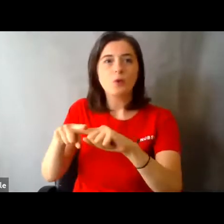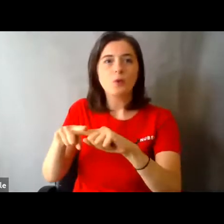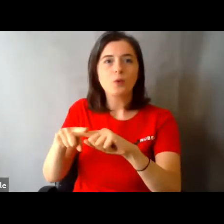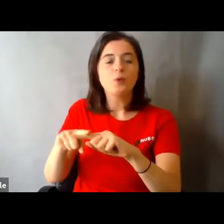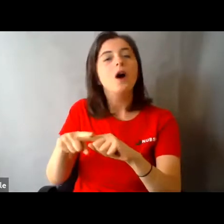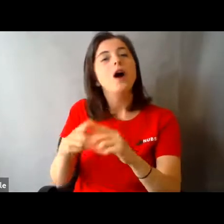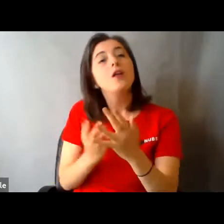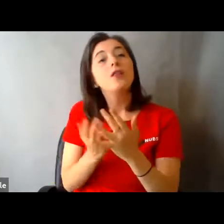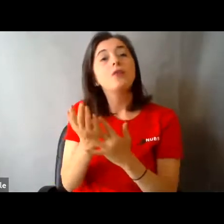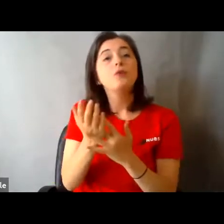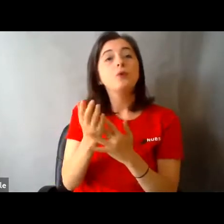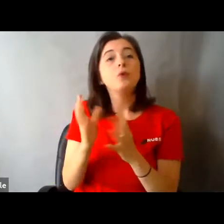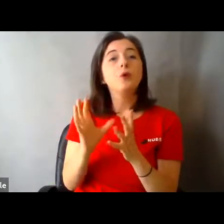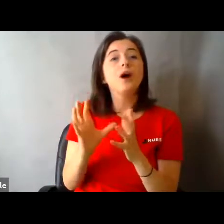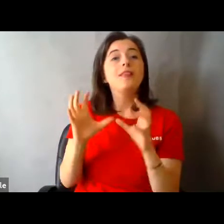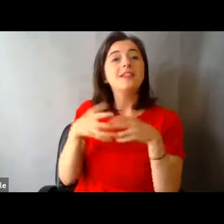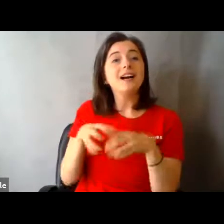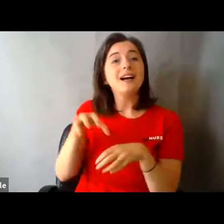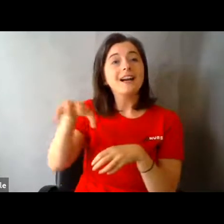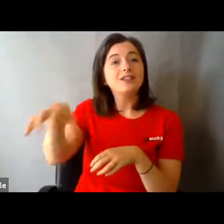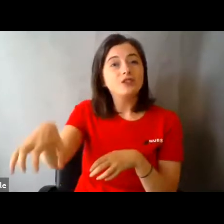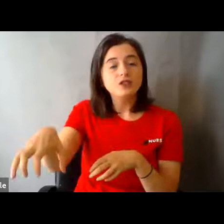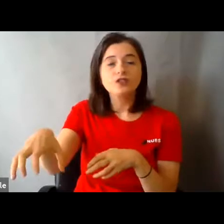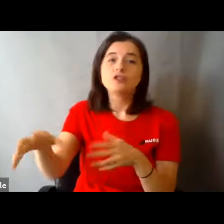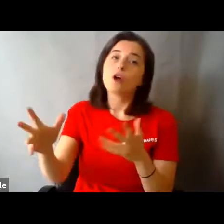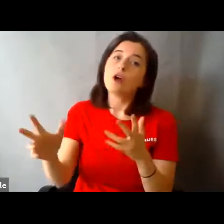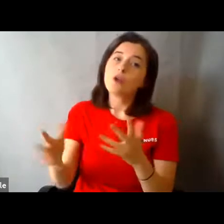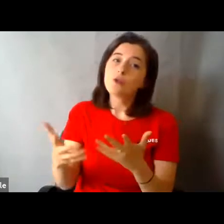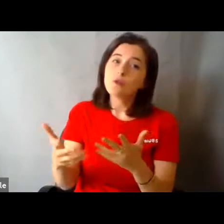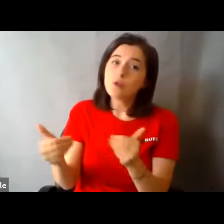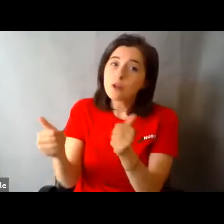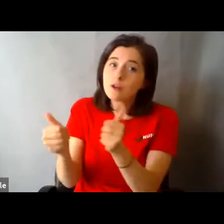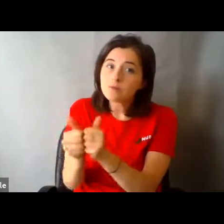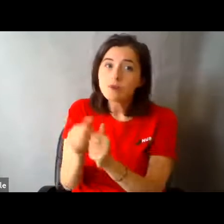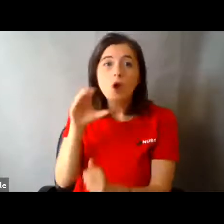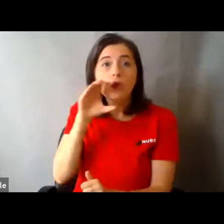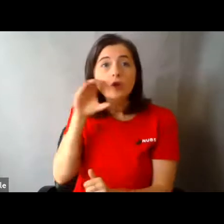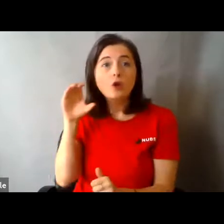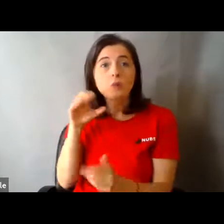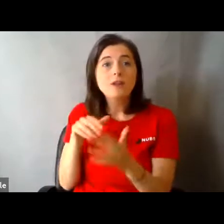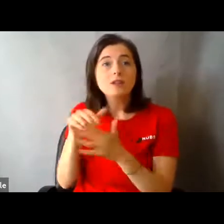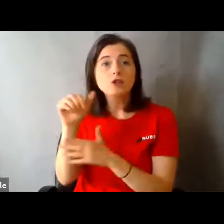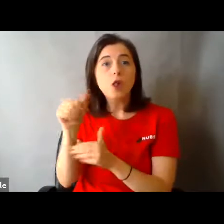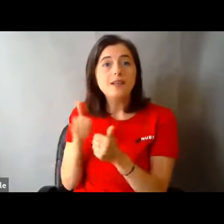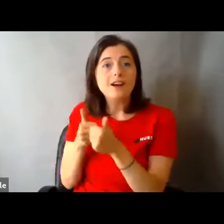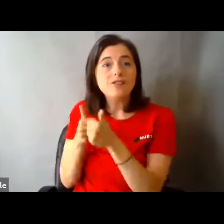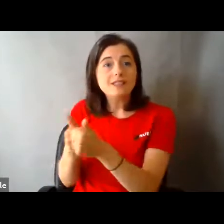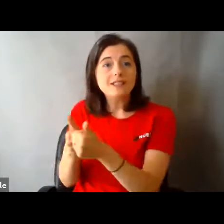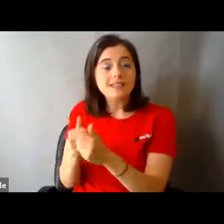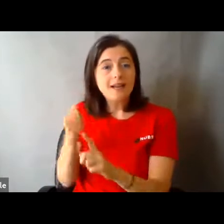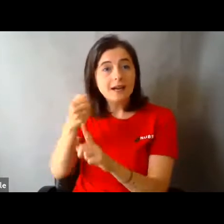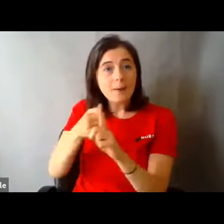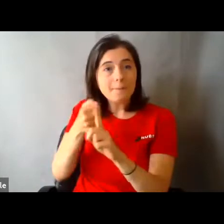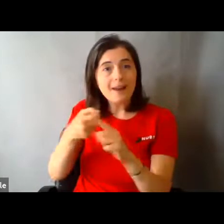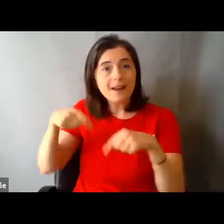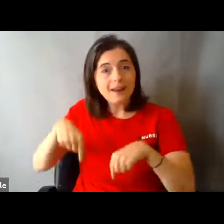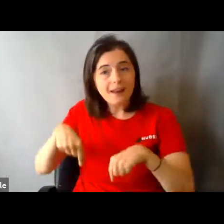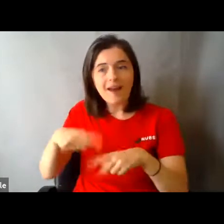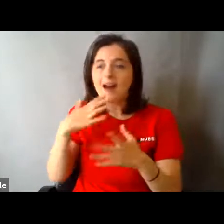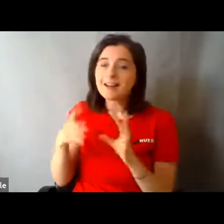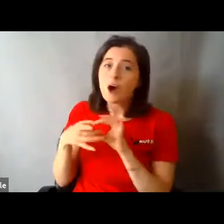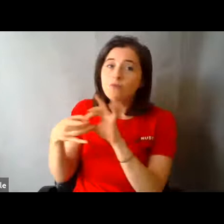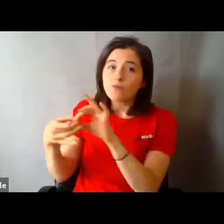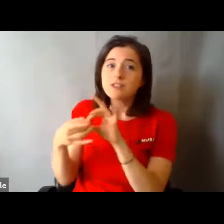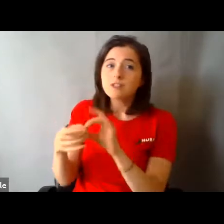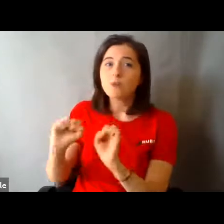send, through the cooperation we have with the Cuba Solidarity Campaign here, and through our relationship with your union. And let me say,